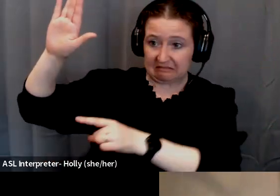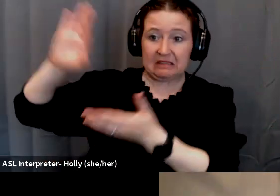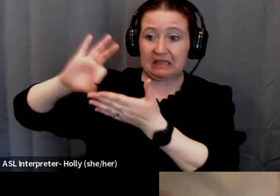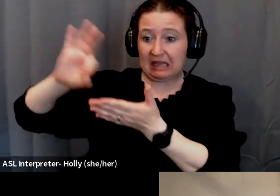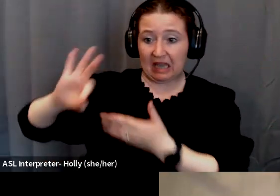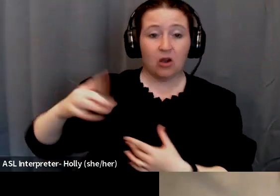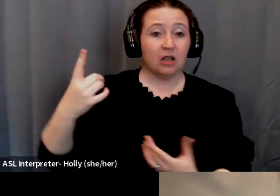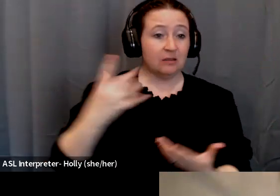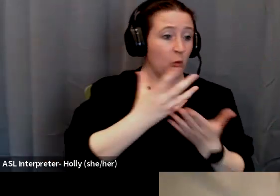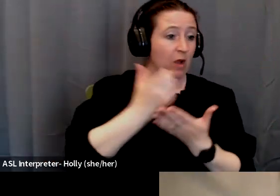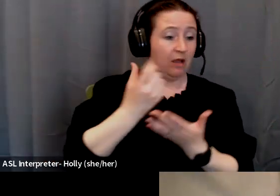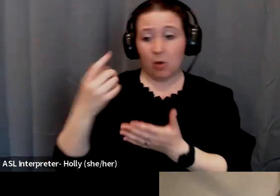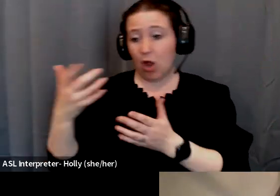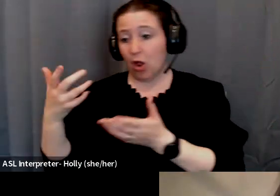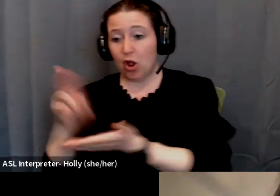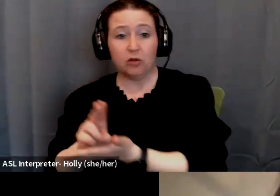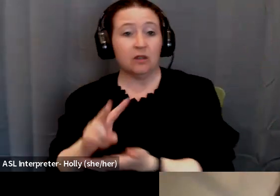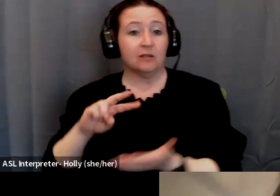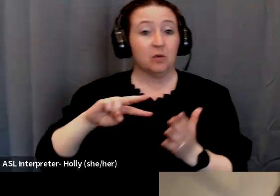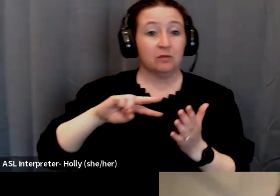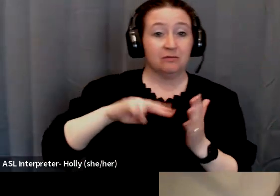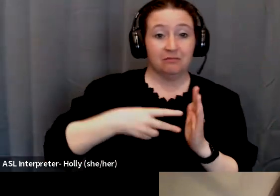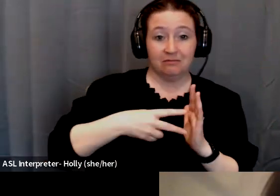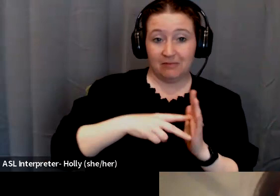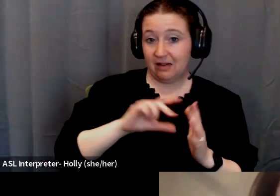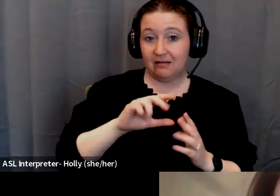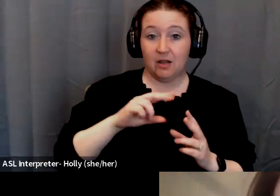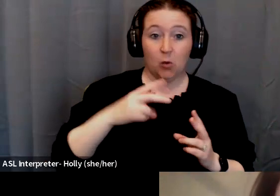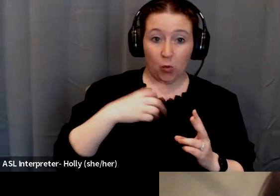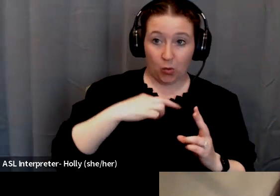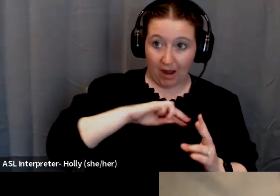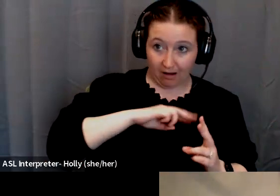Somebody wins, somebody loses. We're either having chocolate chip cookies now or we're not.